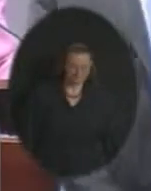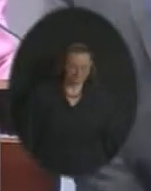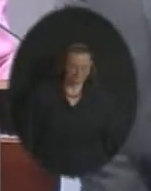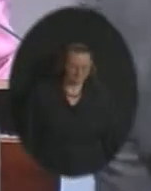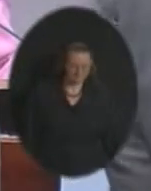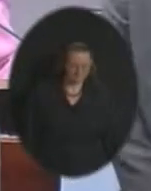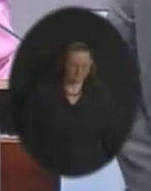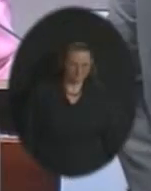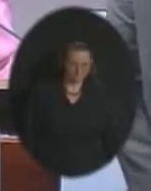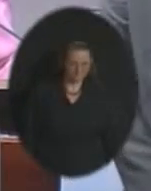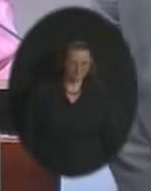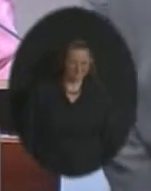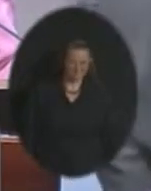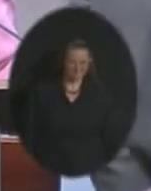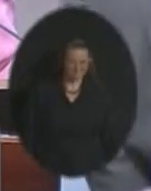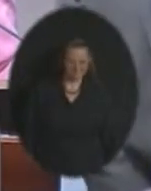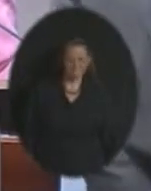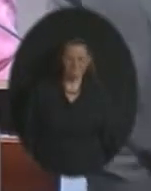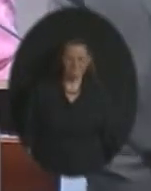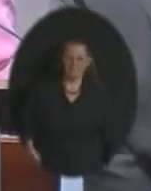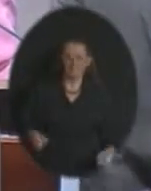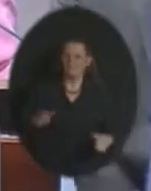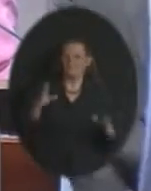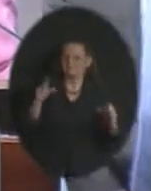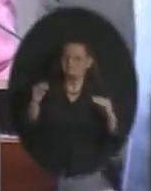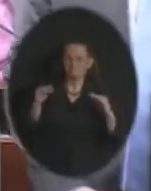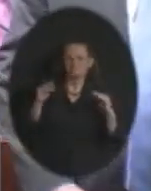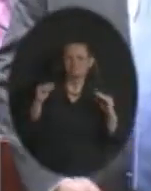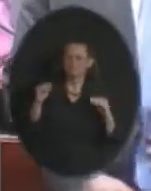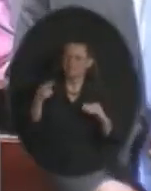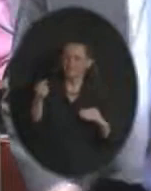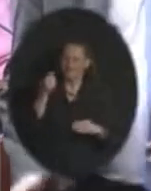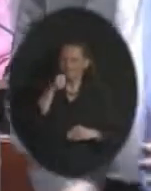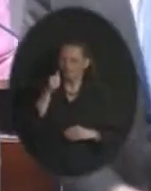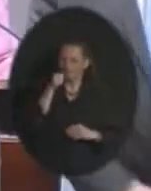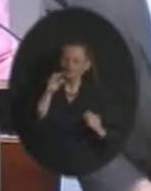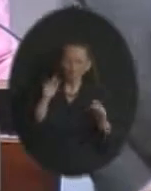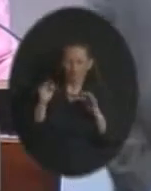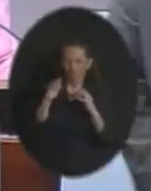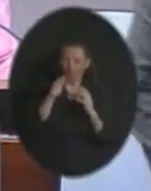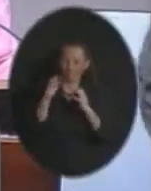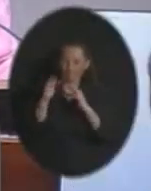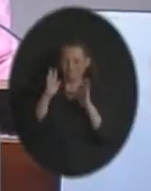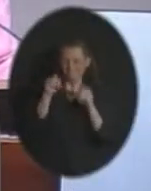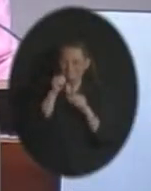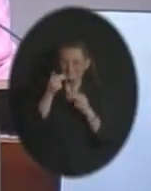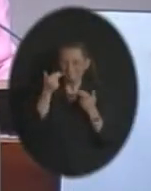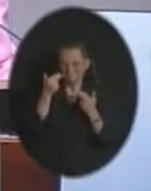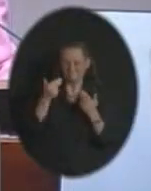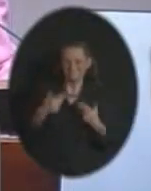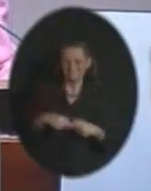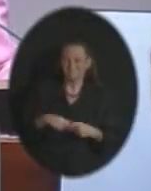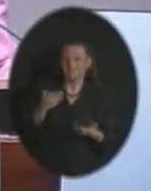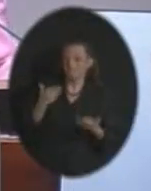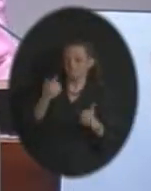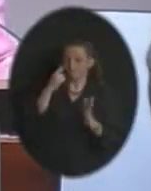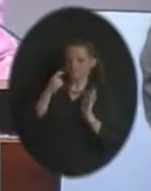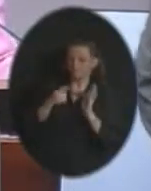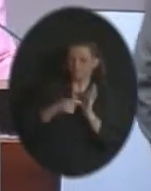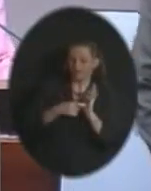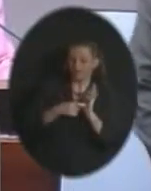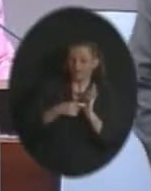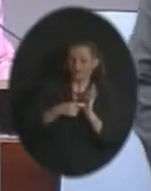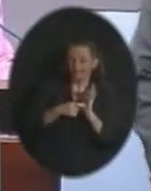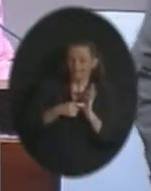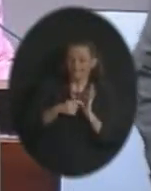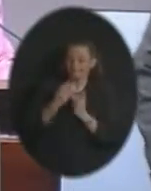Super regional. It's a bunch of chatty high school girls, but I'm going to interrupt them for a minute and maybe do the... you may recognize, actually, our